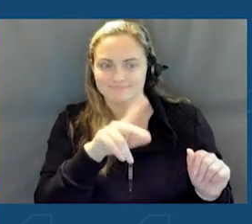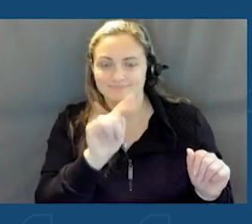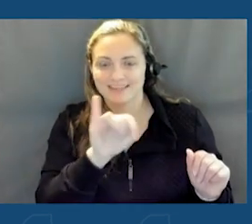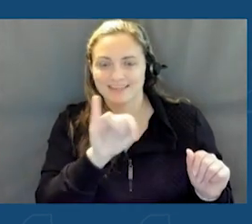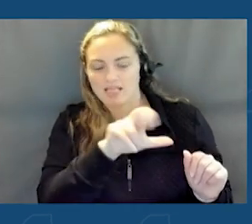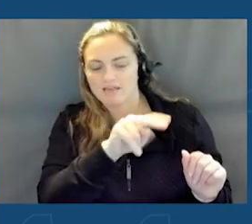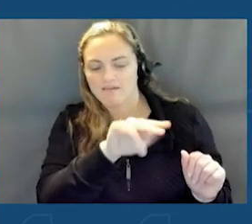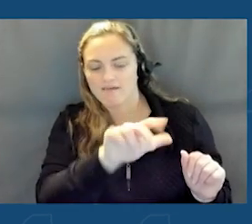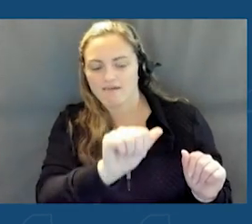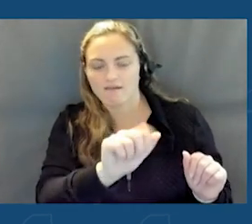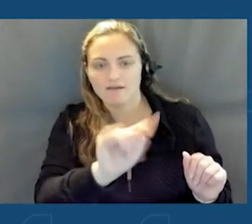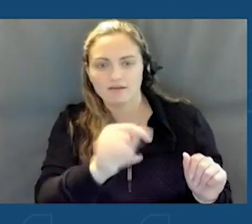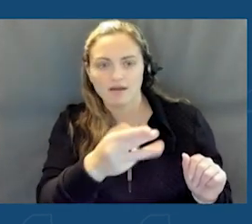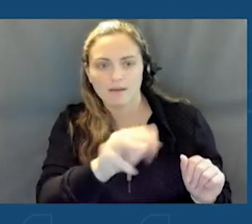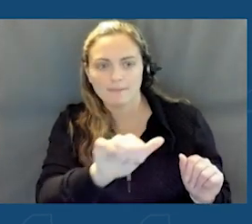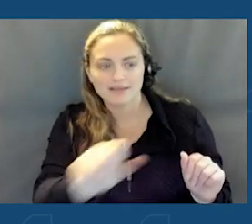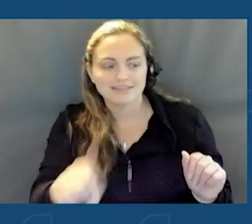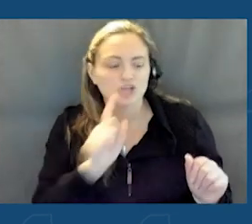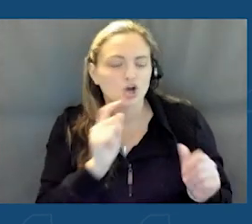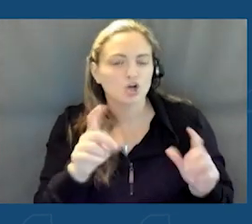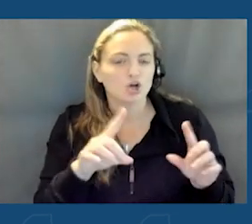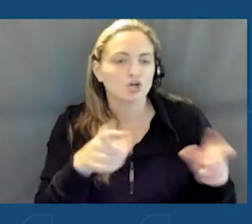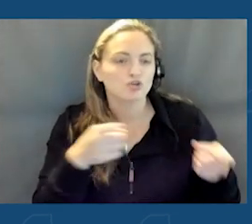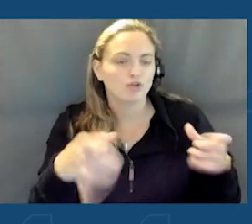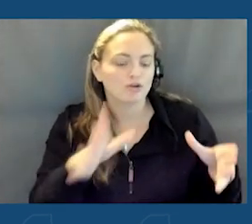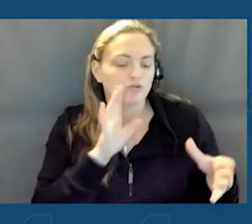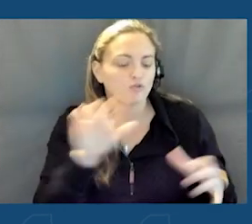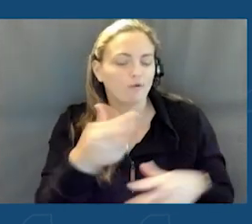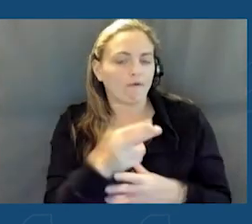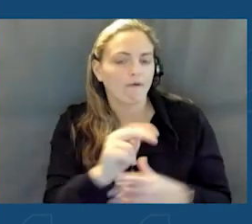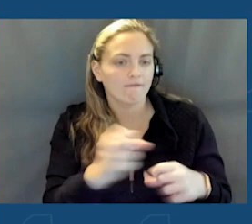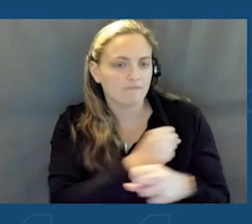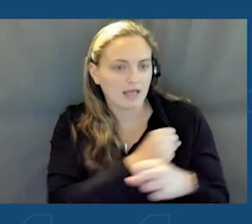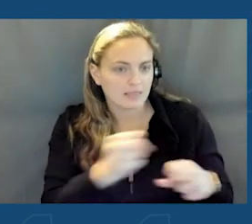Thomas, our Director of Gun Violence Prevention.